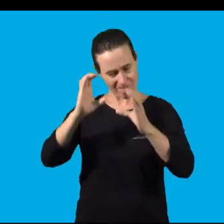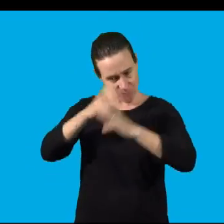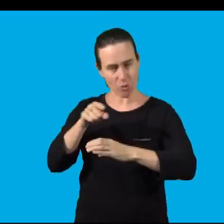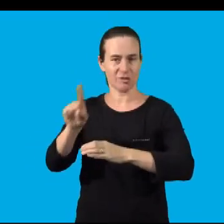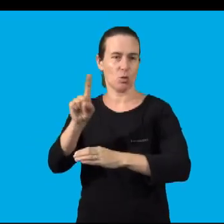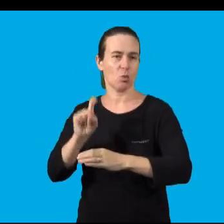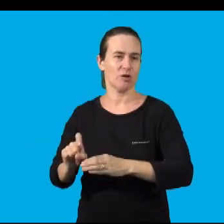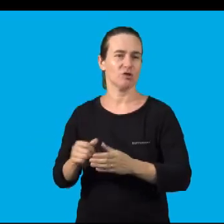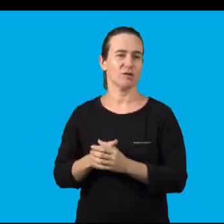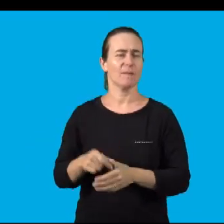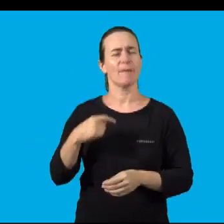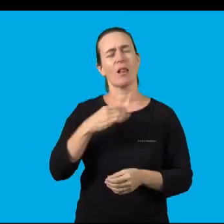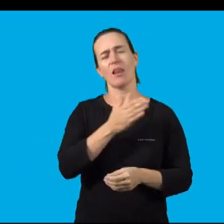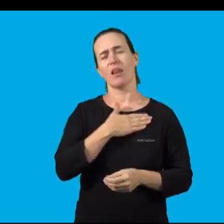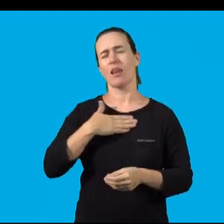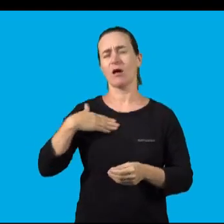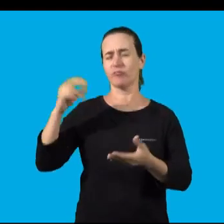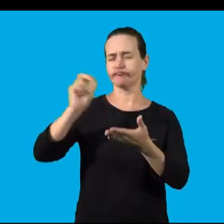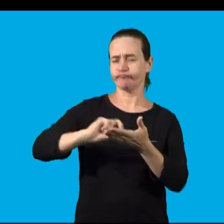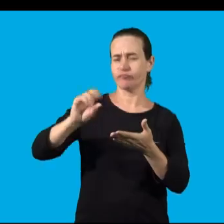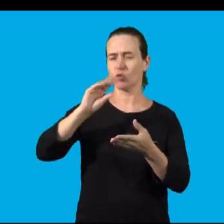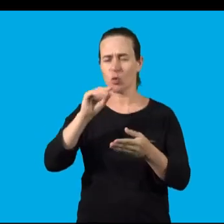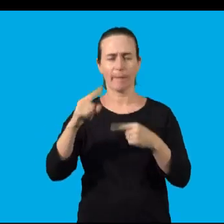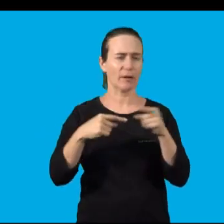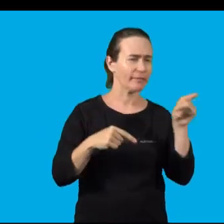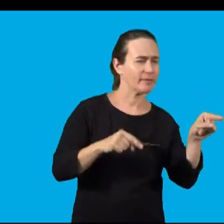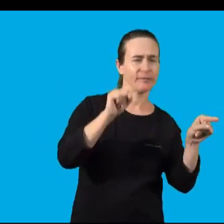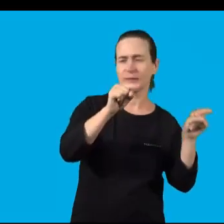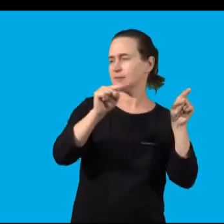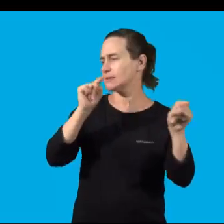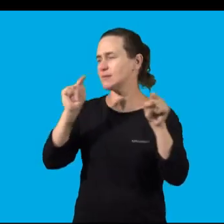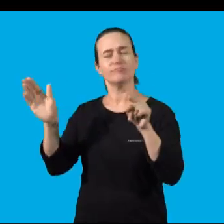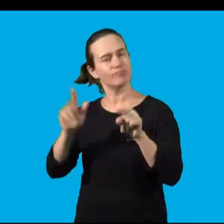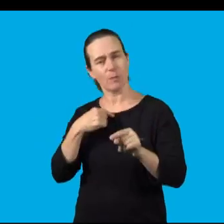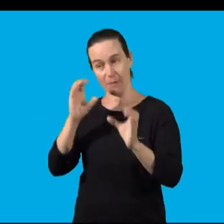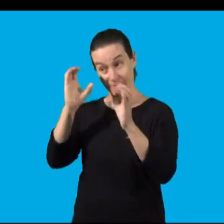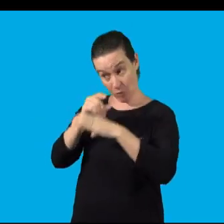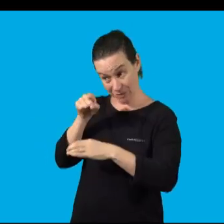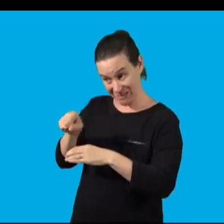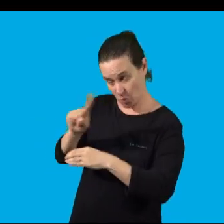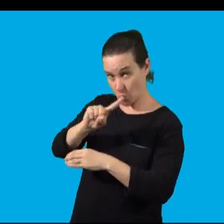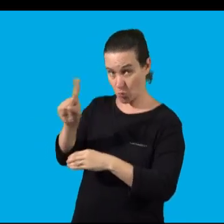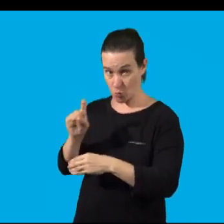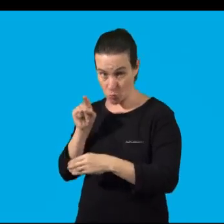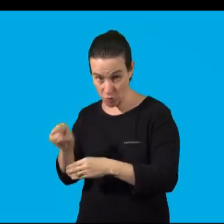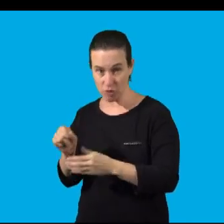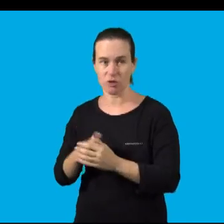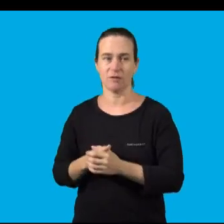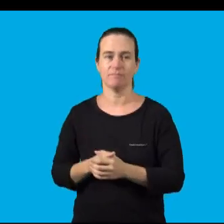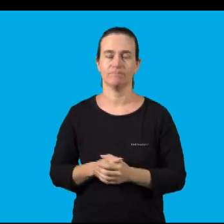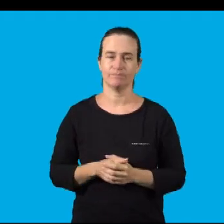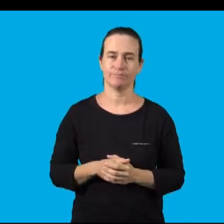and focused. Discourage lengthy, rambling answers. You must confine your responses to the